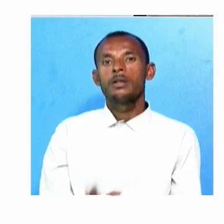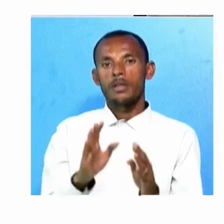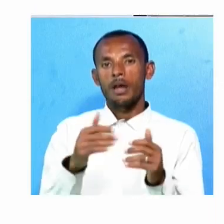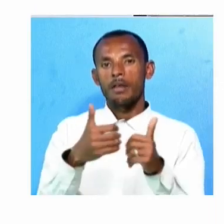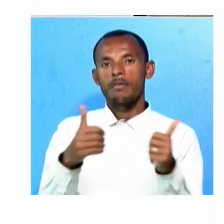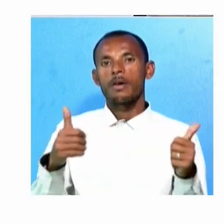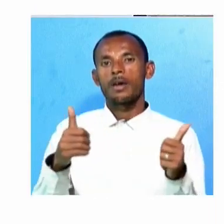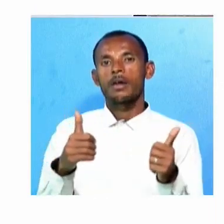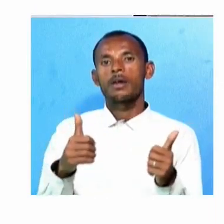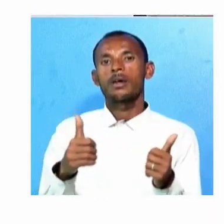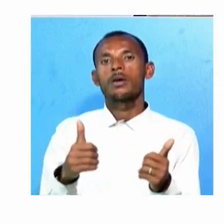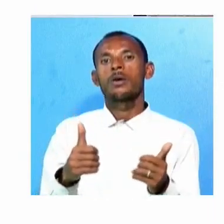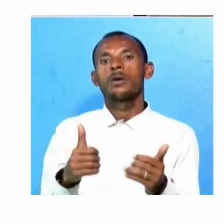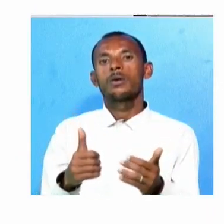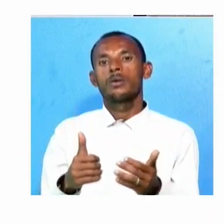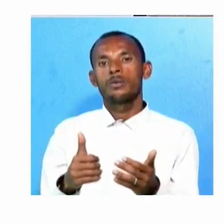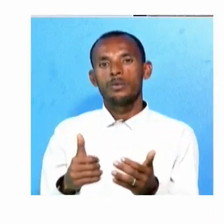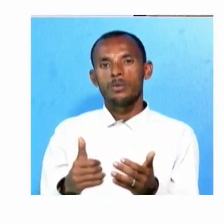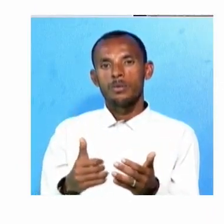whether